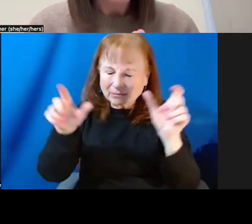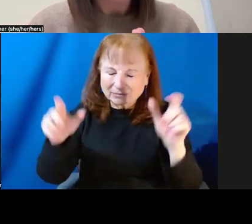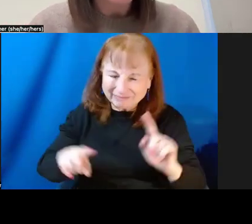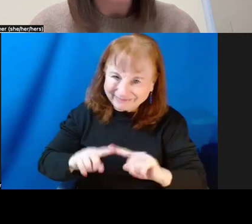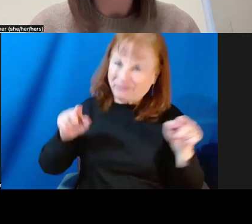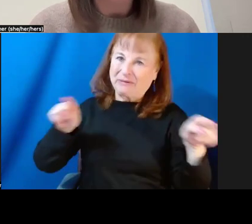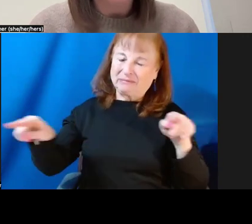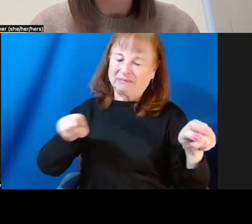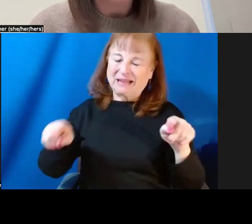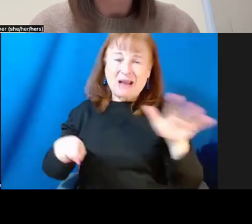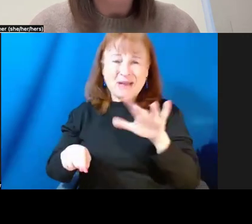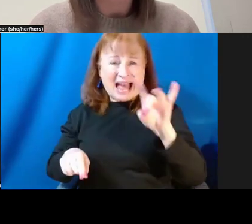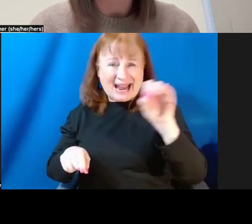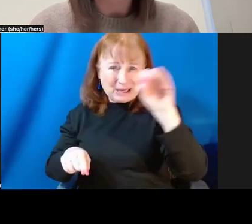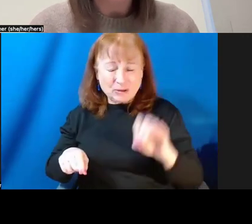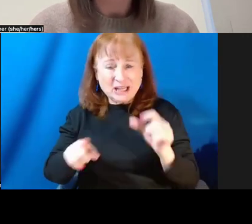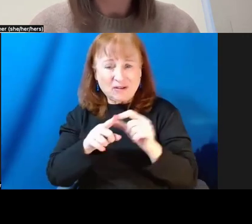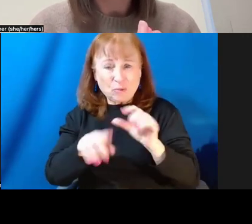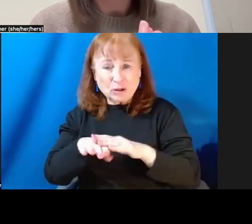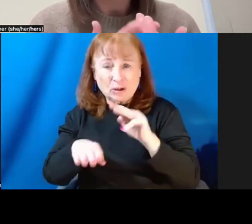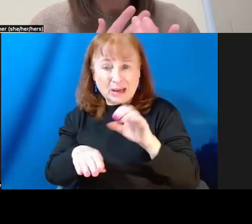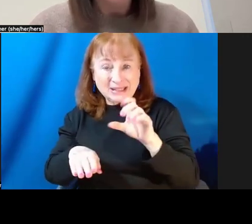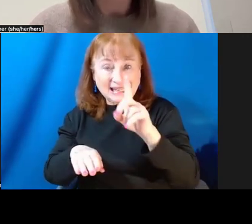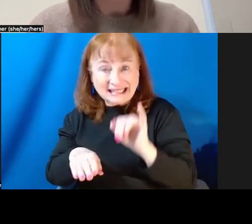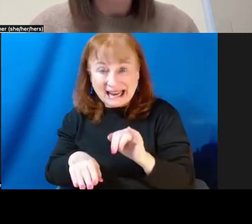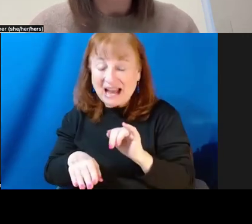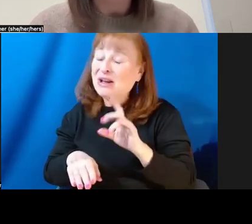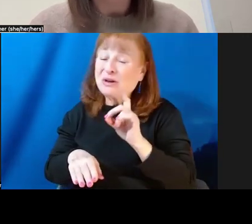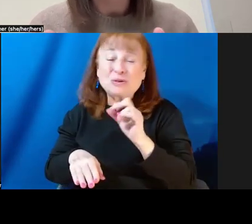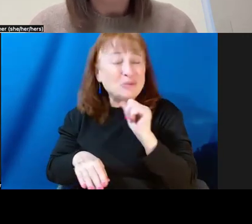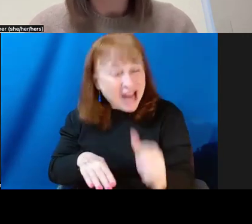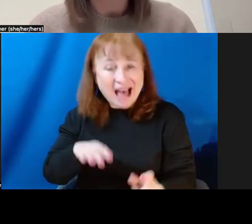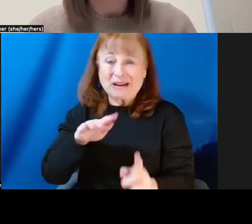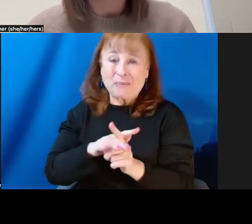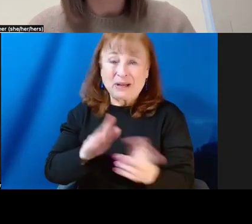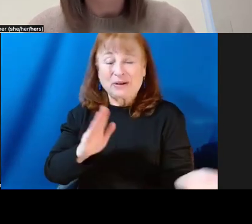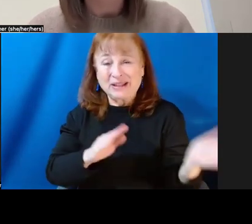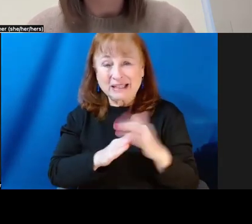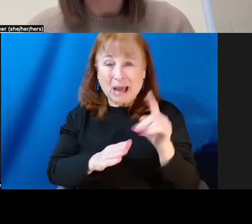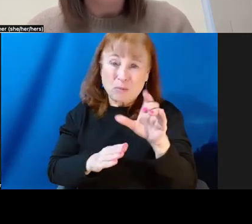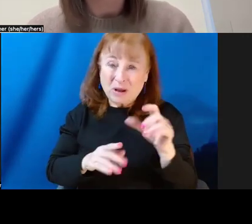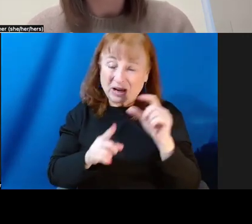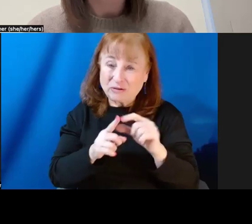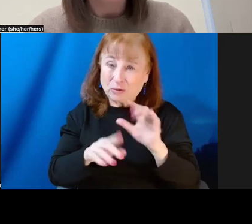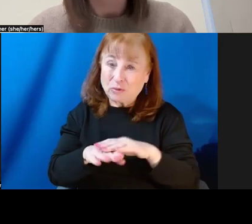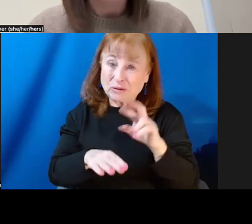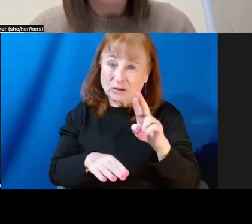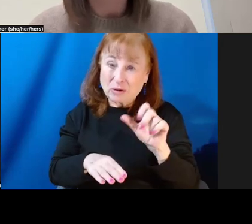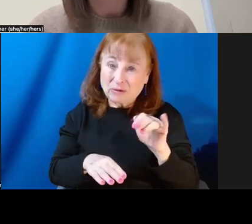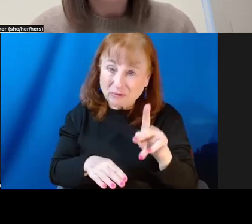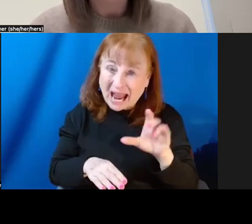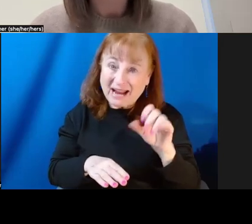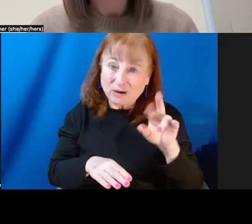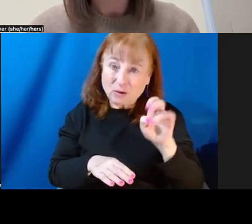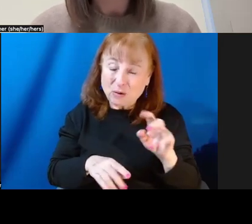about 80% of the words on the MCDI do not appear in the top 100 words on the ranked core